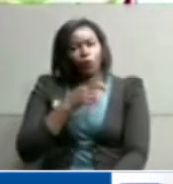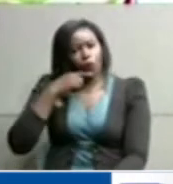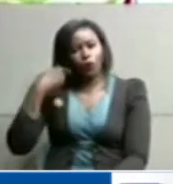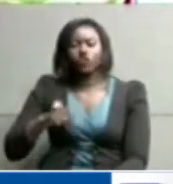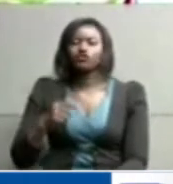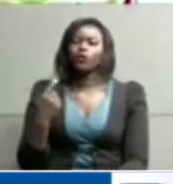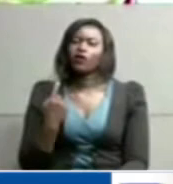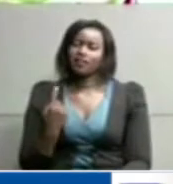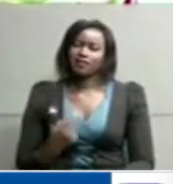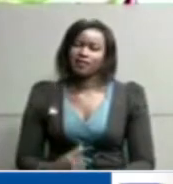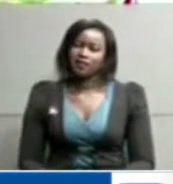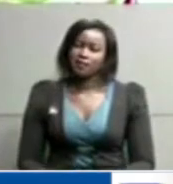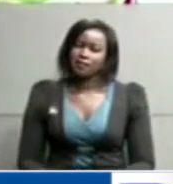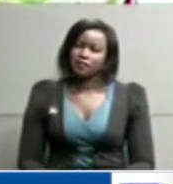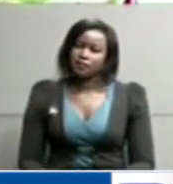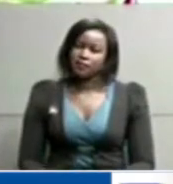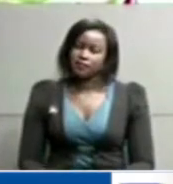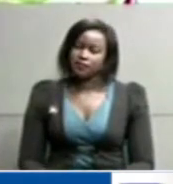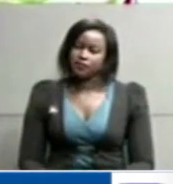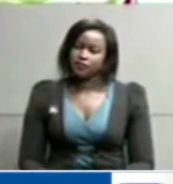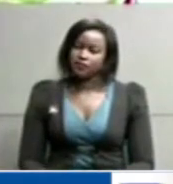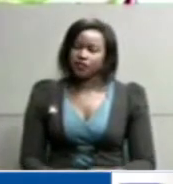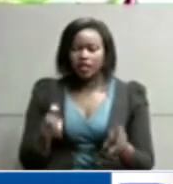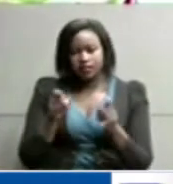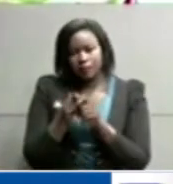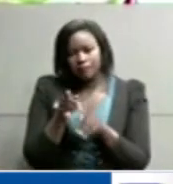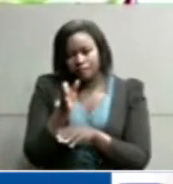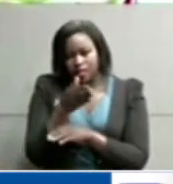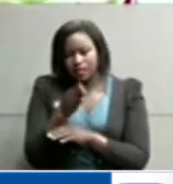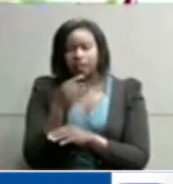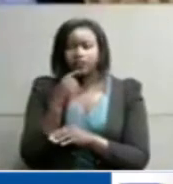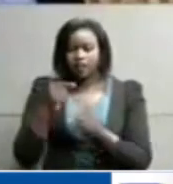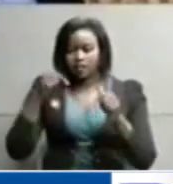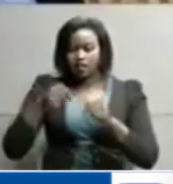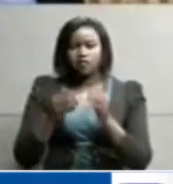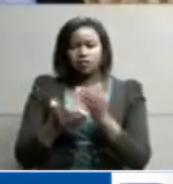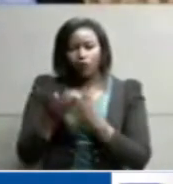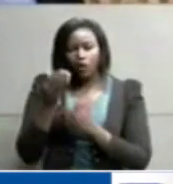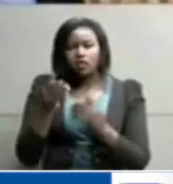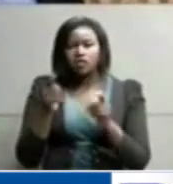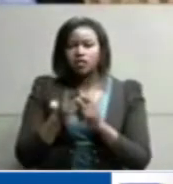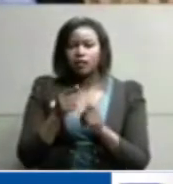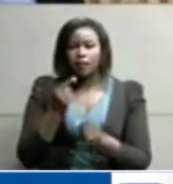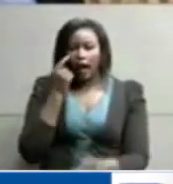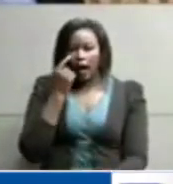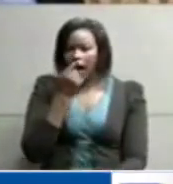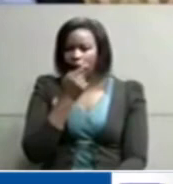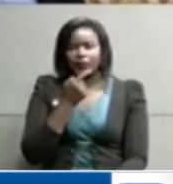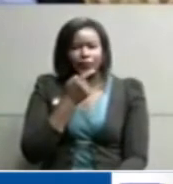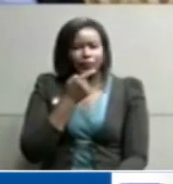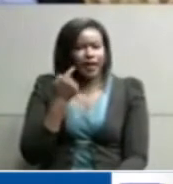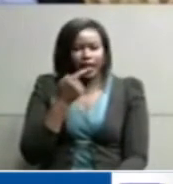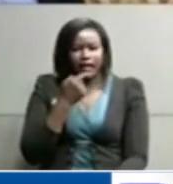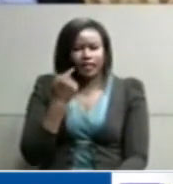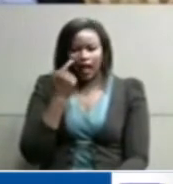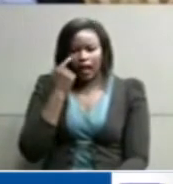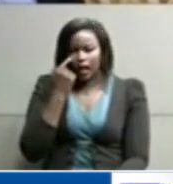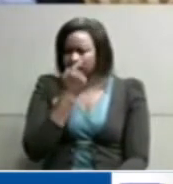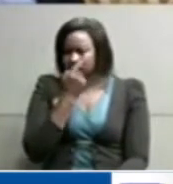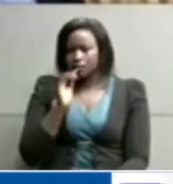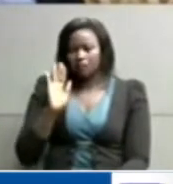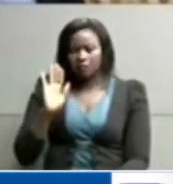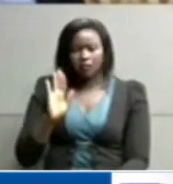And Acheng told me that this morning he had like red eyes or something like that.